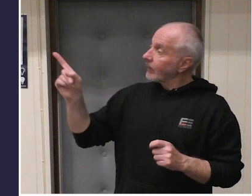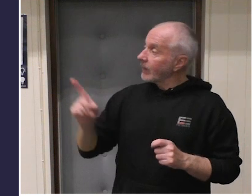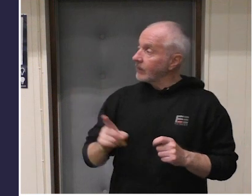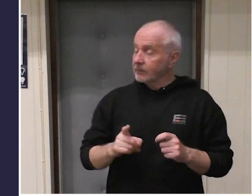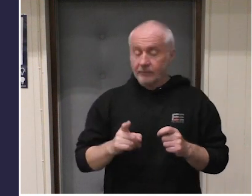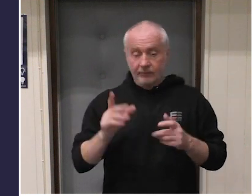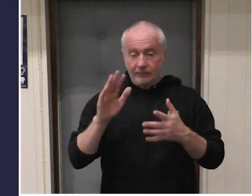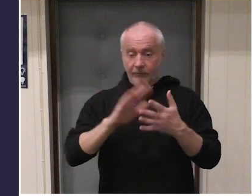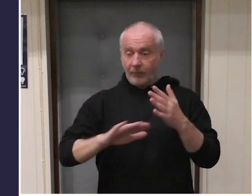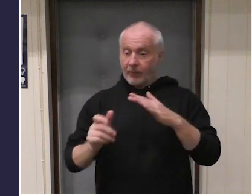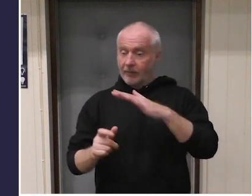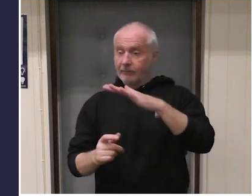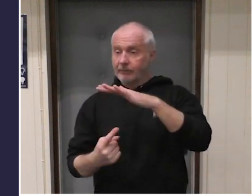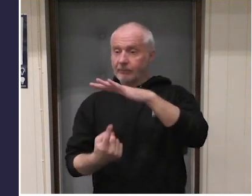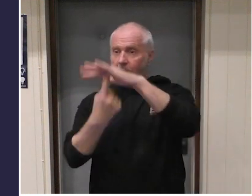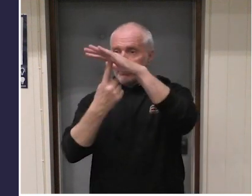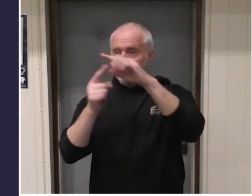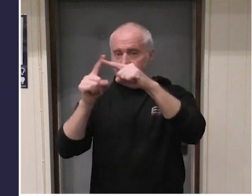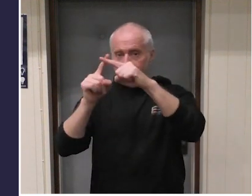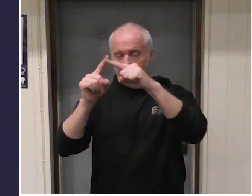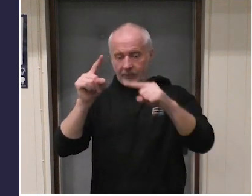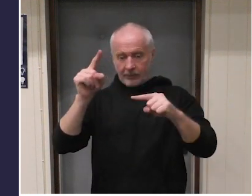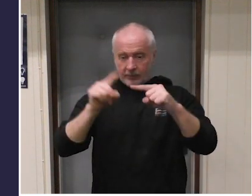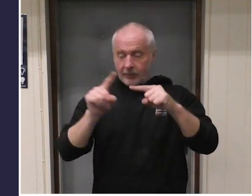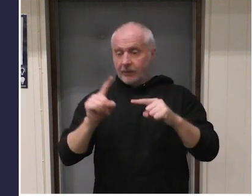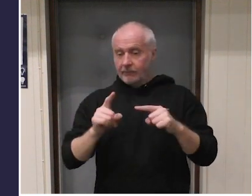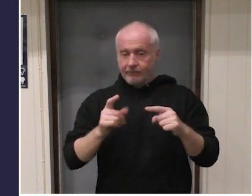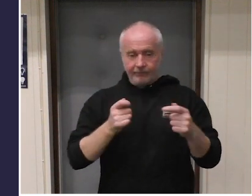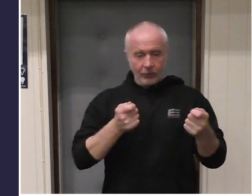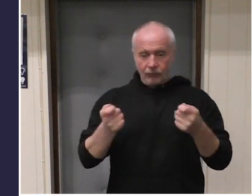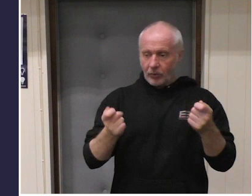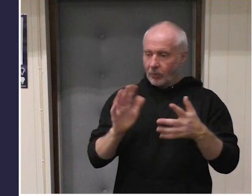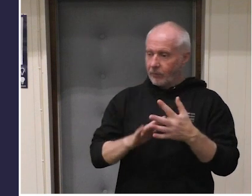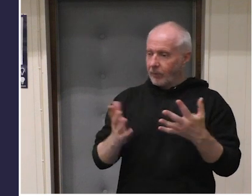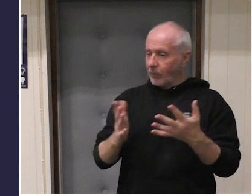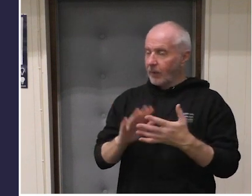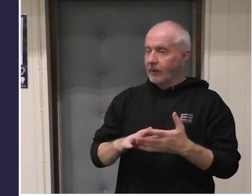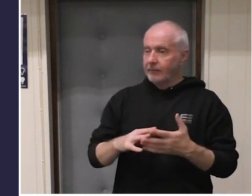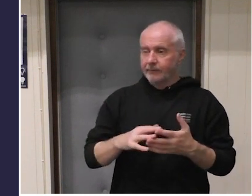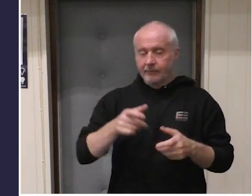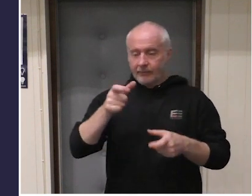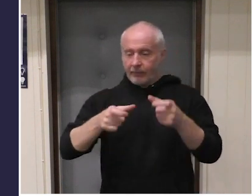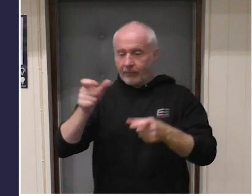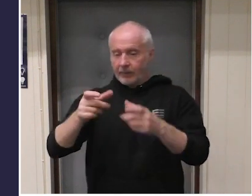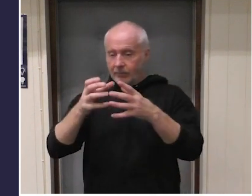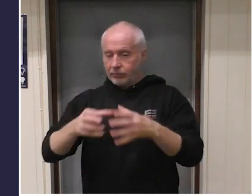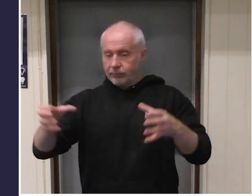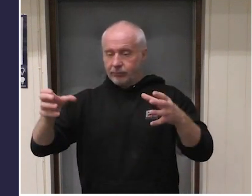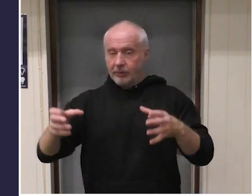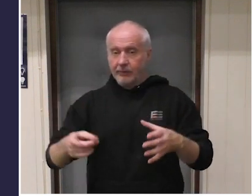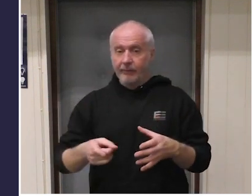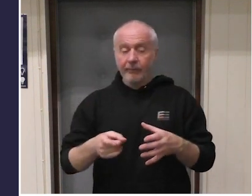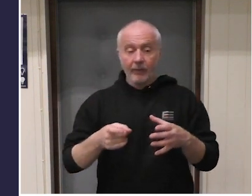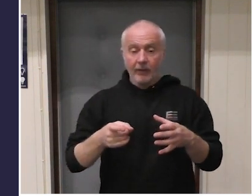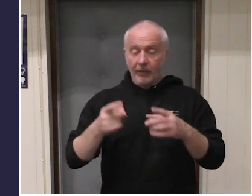distance from the optimum is controlled by the population size, 1 over the population size. So we keep decreasing population size, we get further and further away.